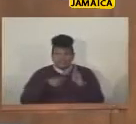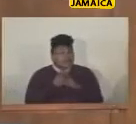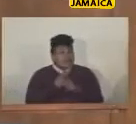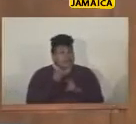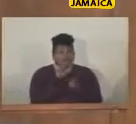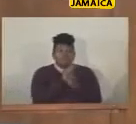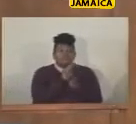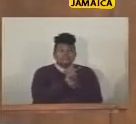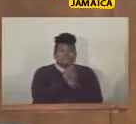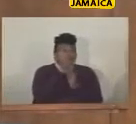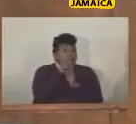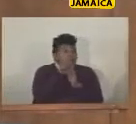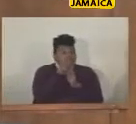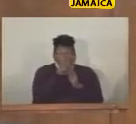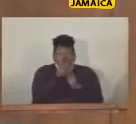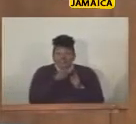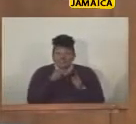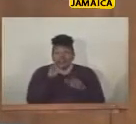problem.